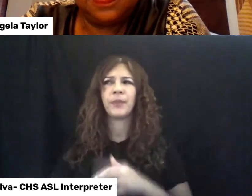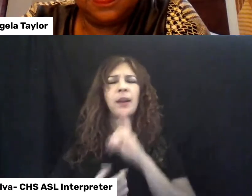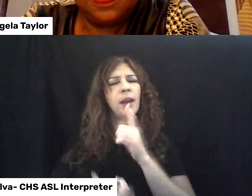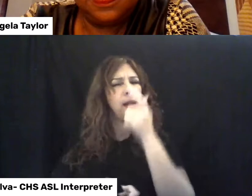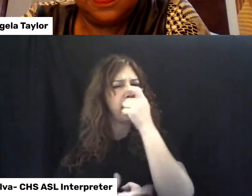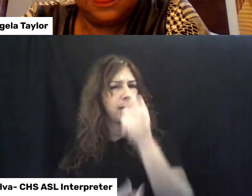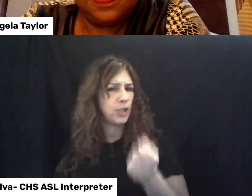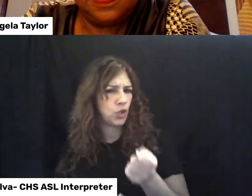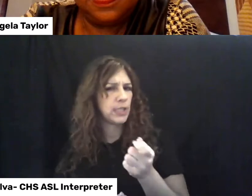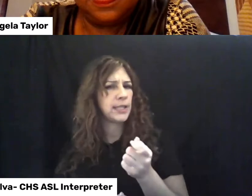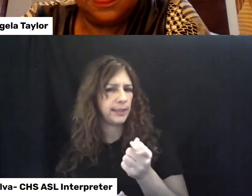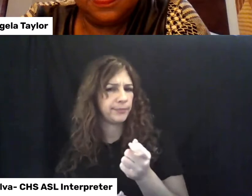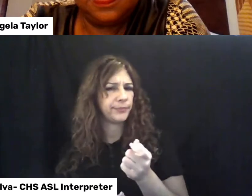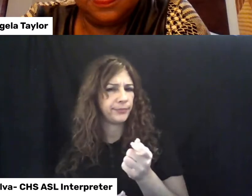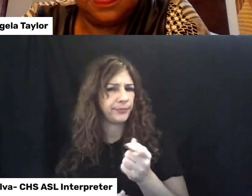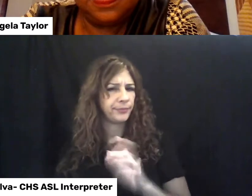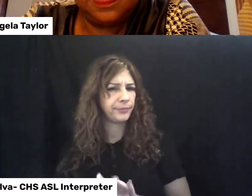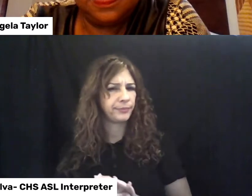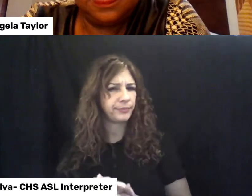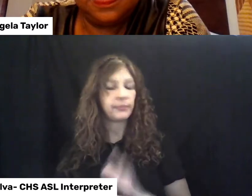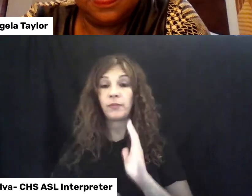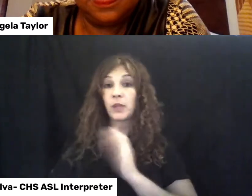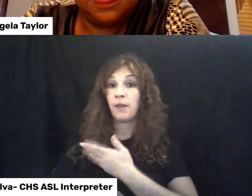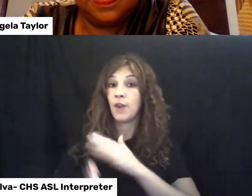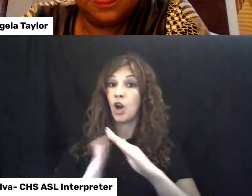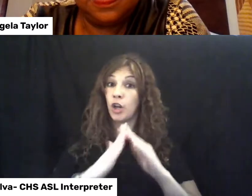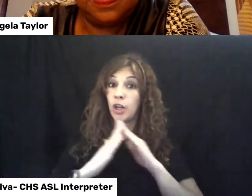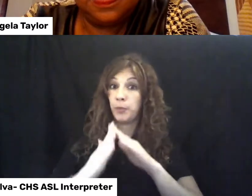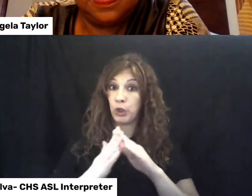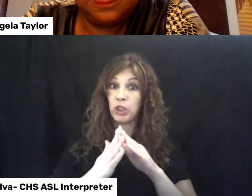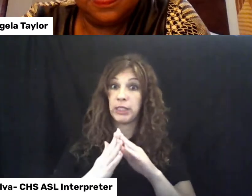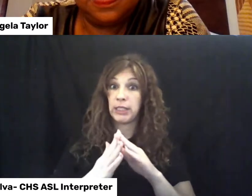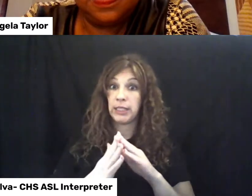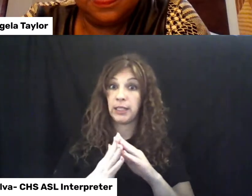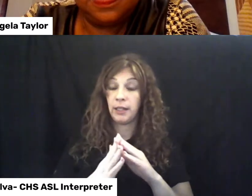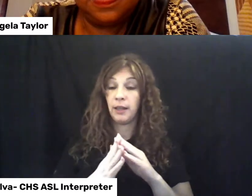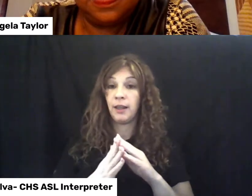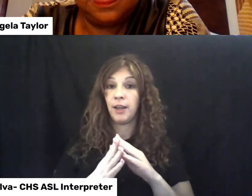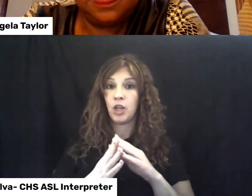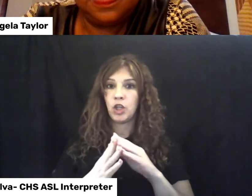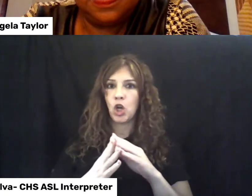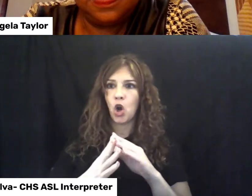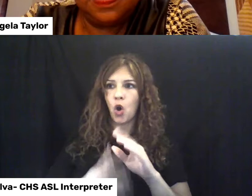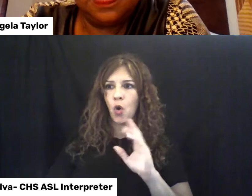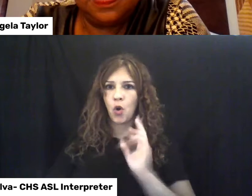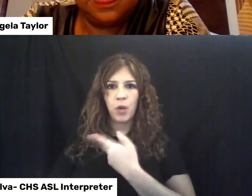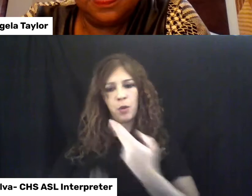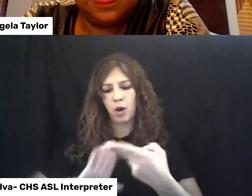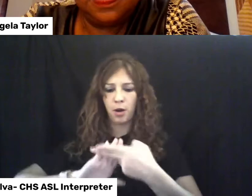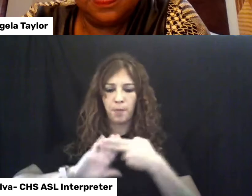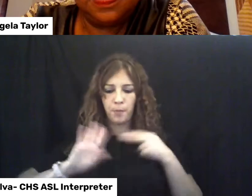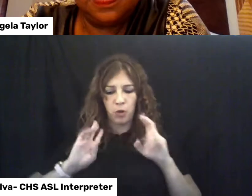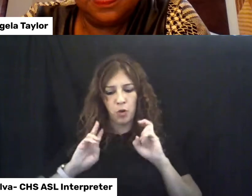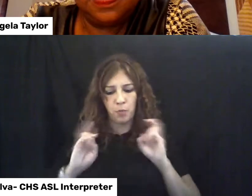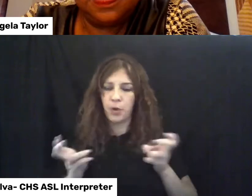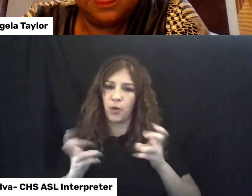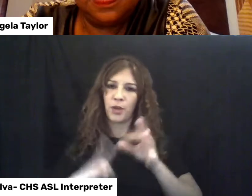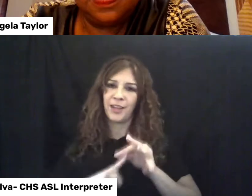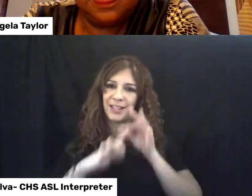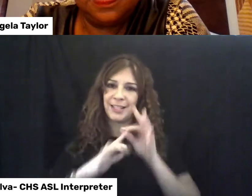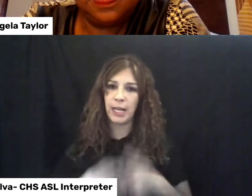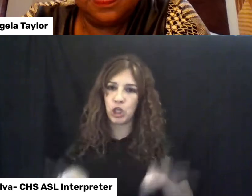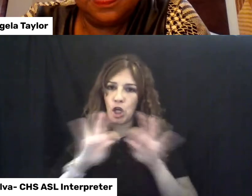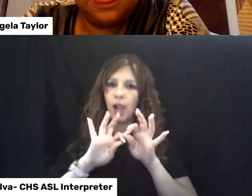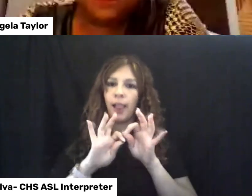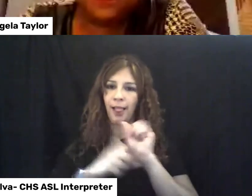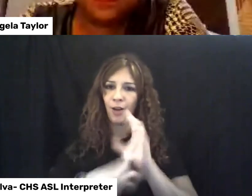that for our community that it took being deemed that essential operation for us to really see ourselves in that light. I think